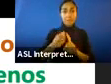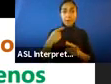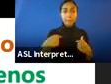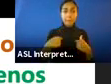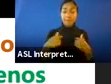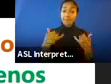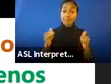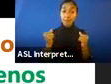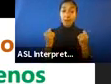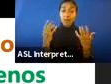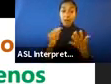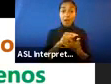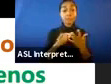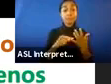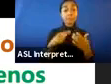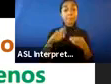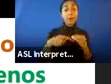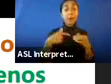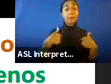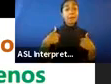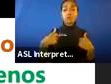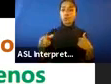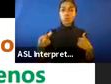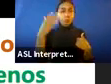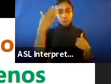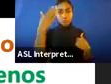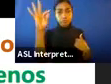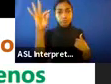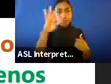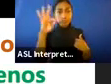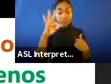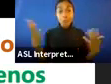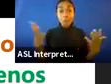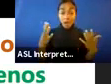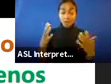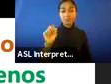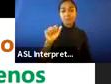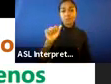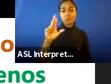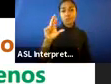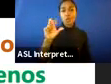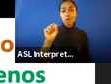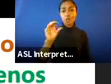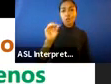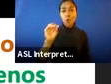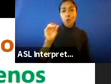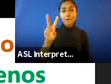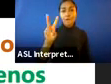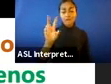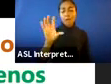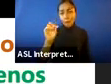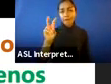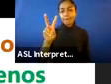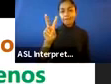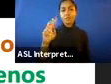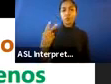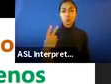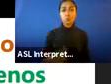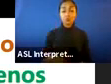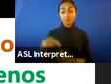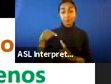me. And that is SARS-CoV-2, the coronavirus that